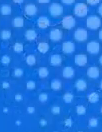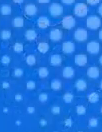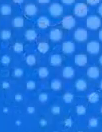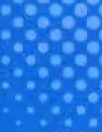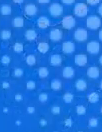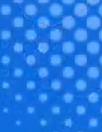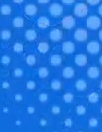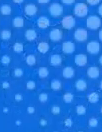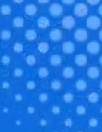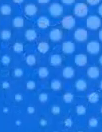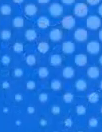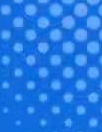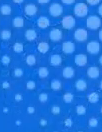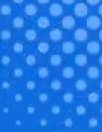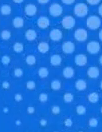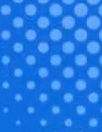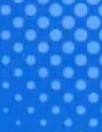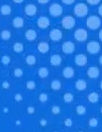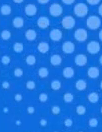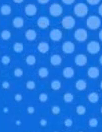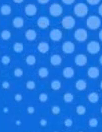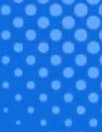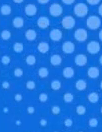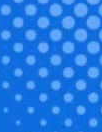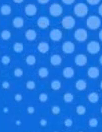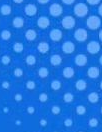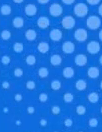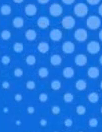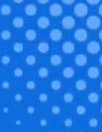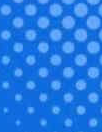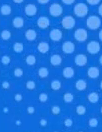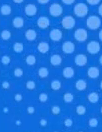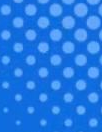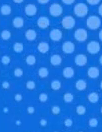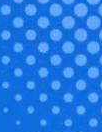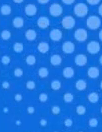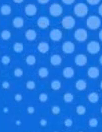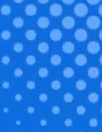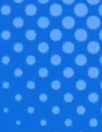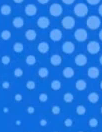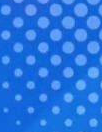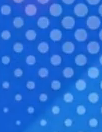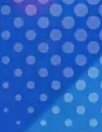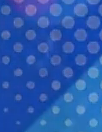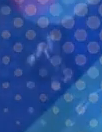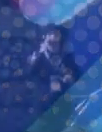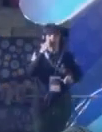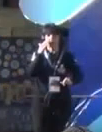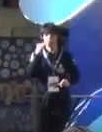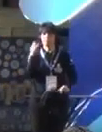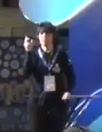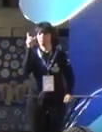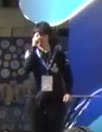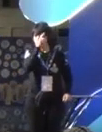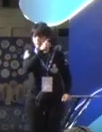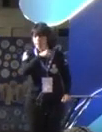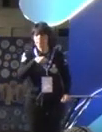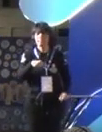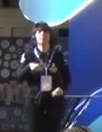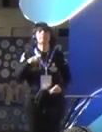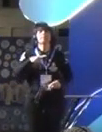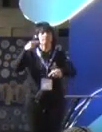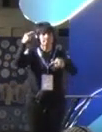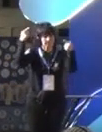this. Never give up. It is not an easy world out there. We all face challenges,